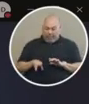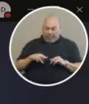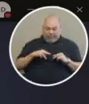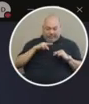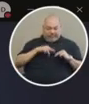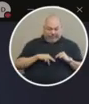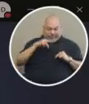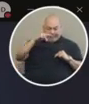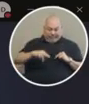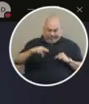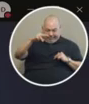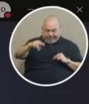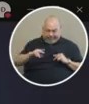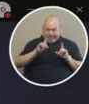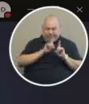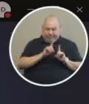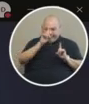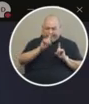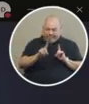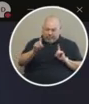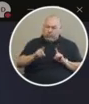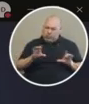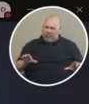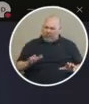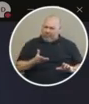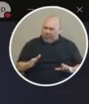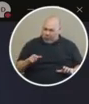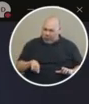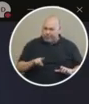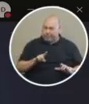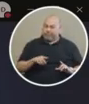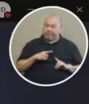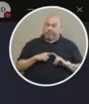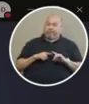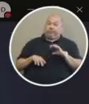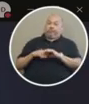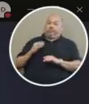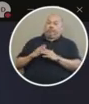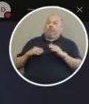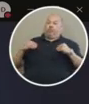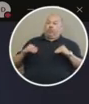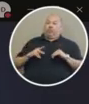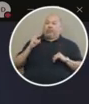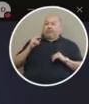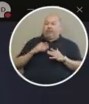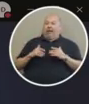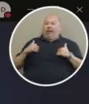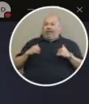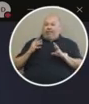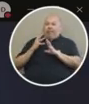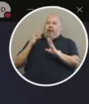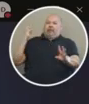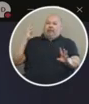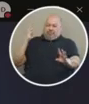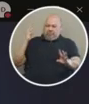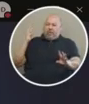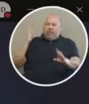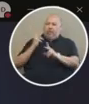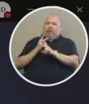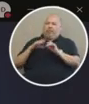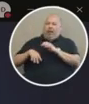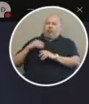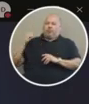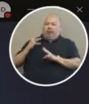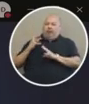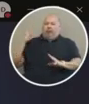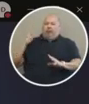while you're waiting in line. Those are proactive things that they're doing. Now, on the outside of some of these stores, you can see where they're having them line up and they're keeping them out